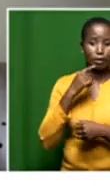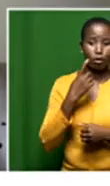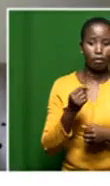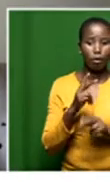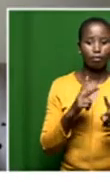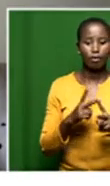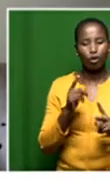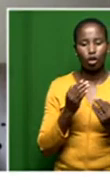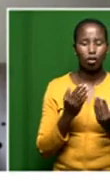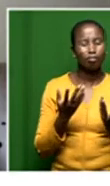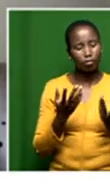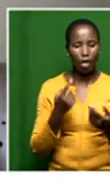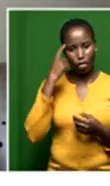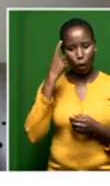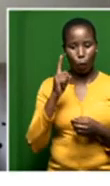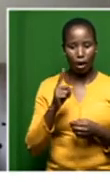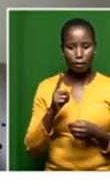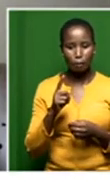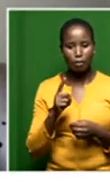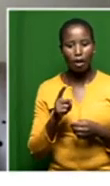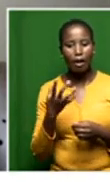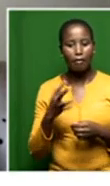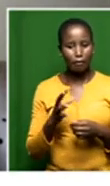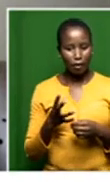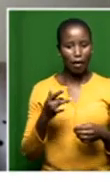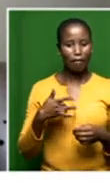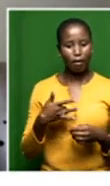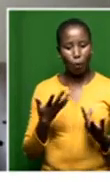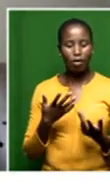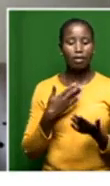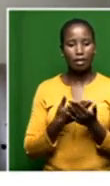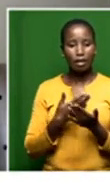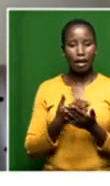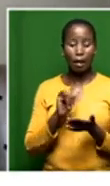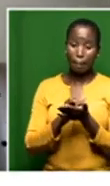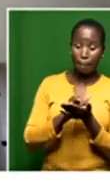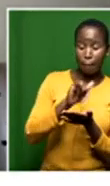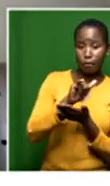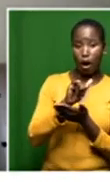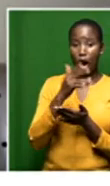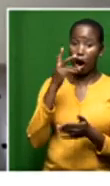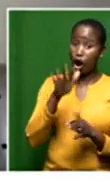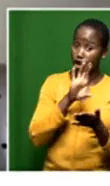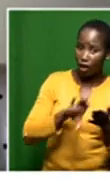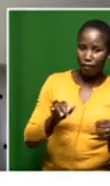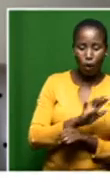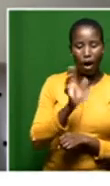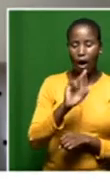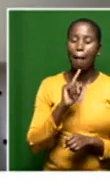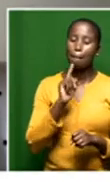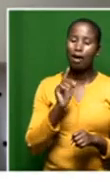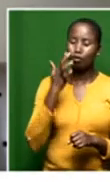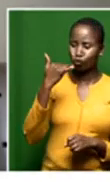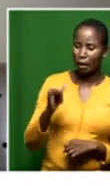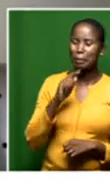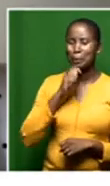course, a school of thought that believed that it wasn't necessary to ground the entire fleet, but perhaps just look into what was